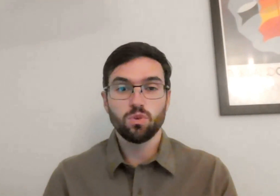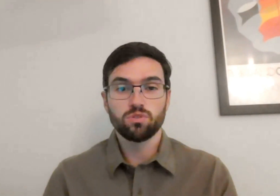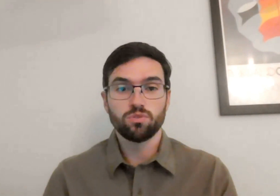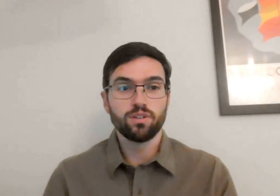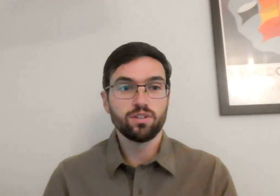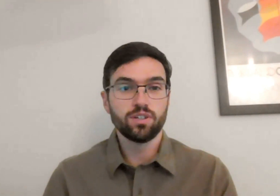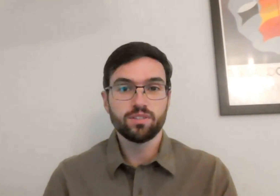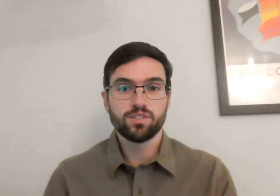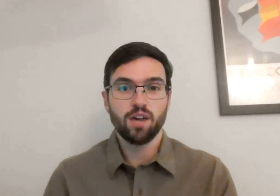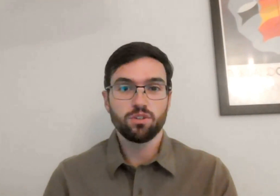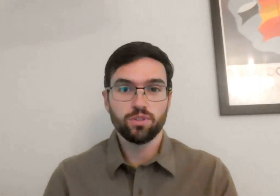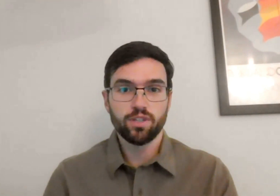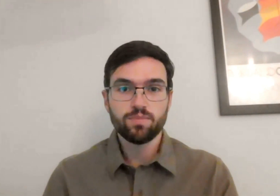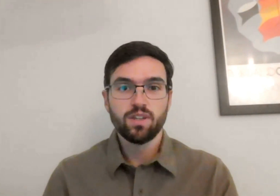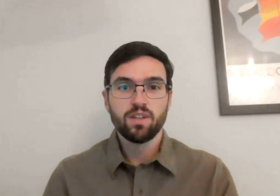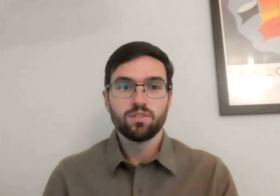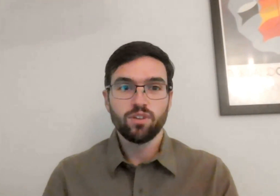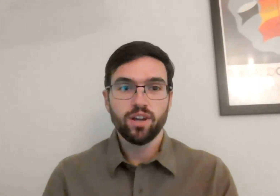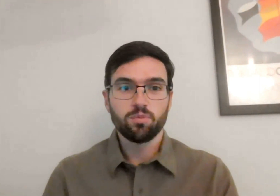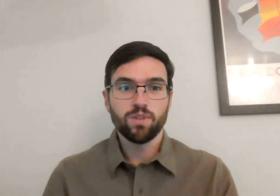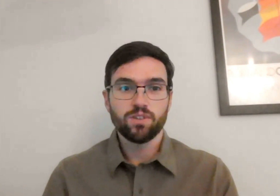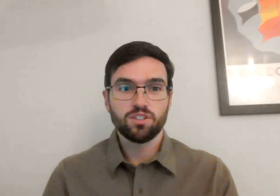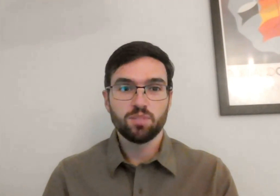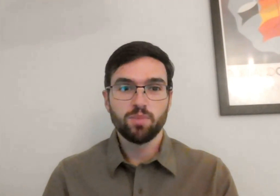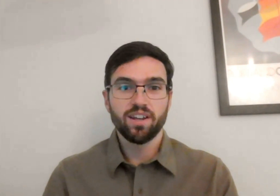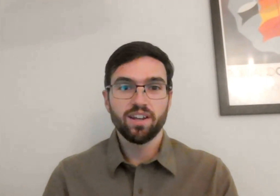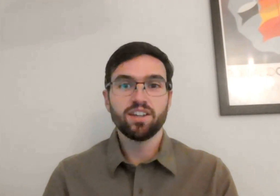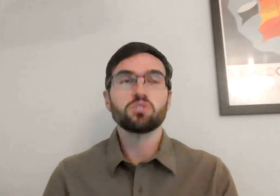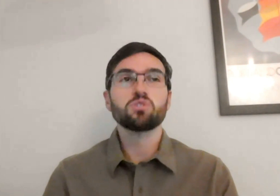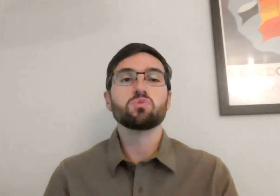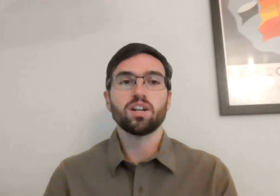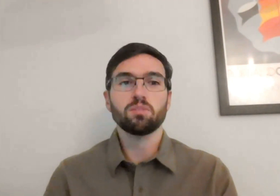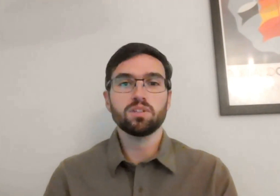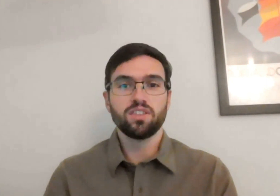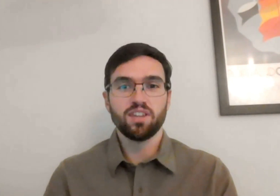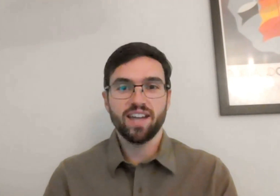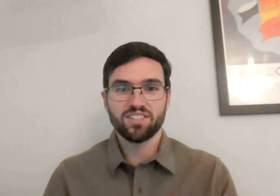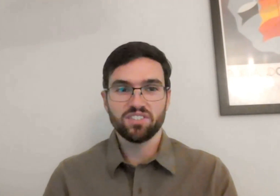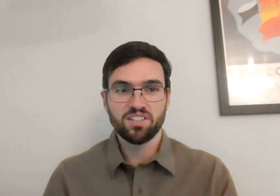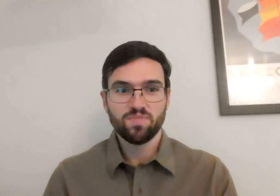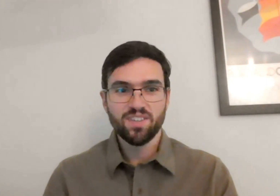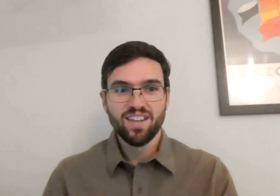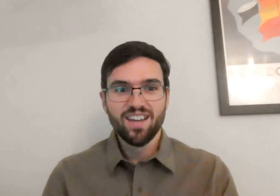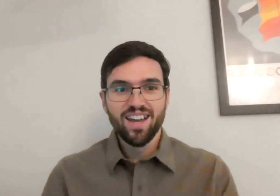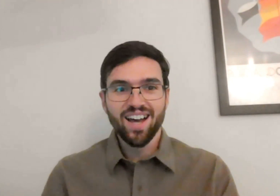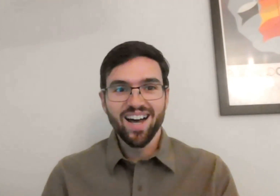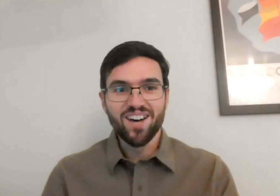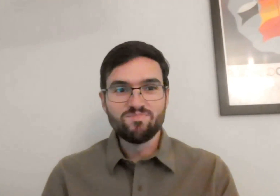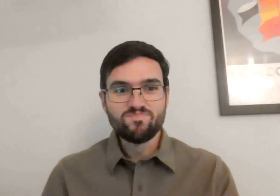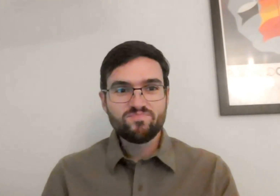raised, had his whole career in South Korea. Right, Professor Kim had an incredibly thick accent,